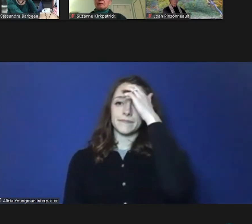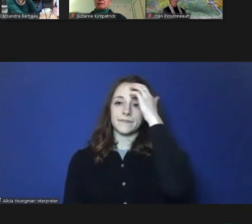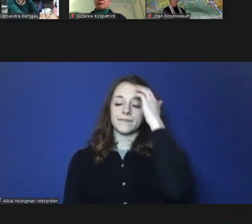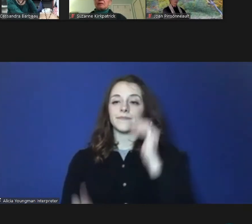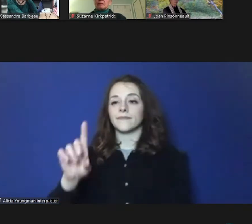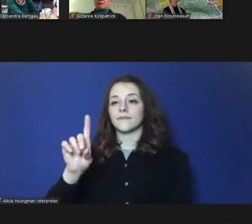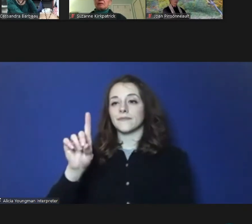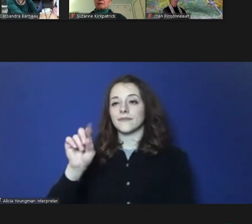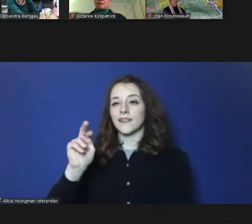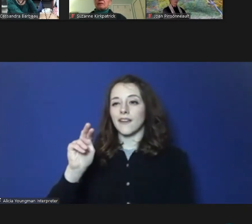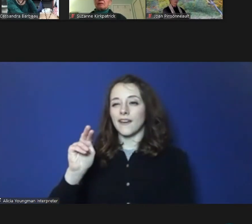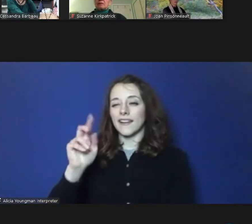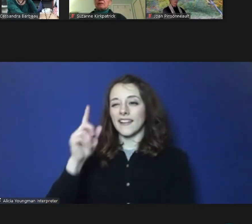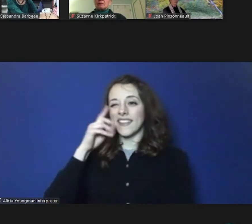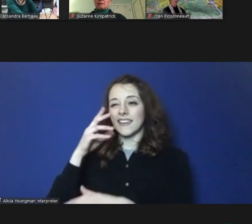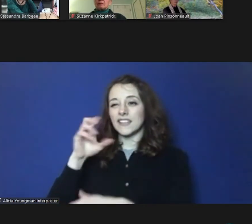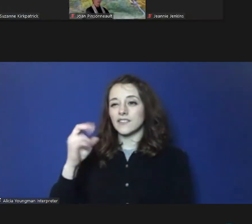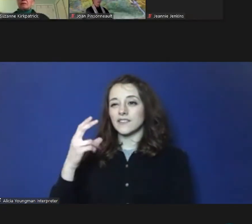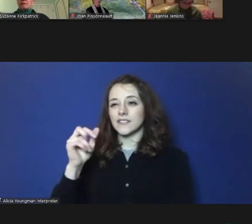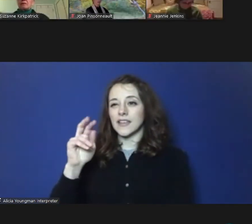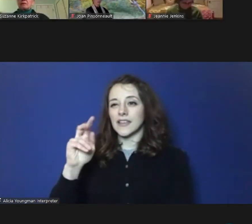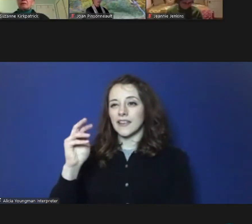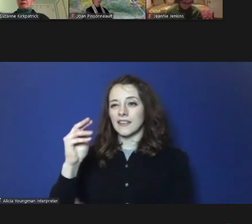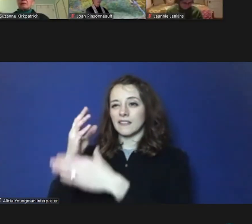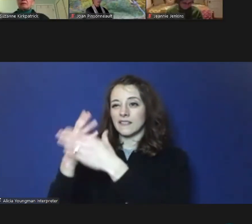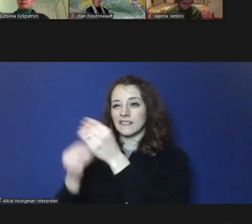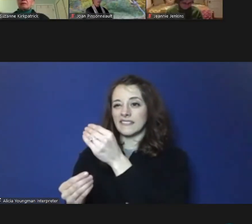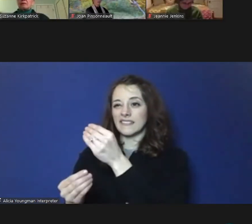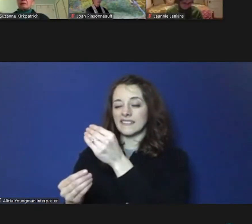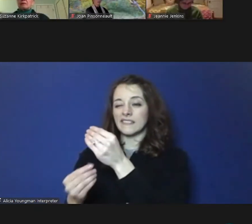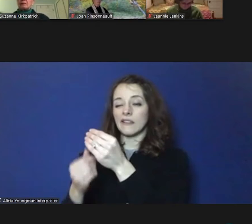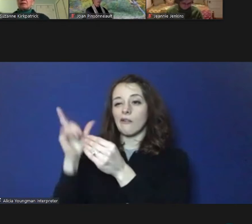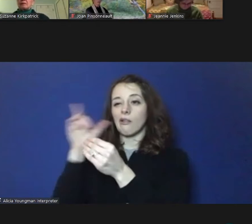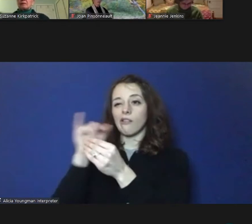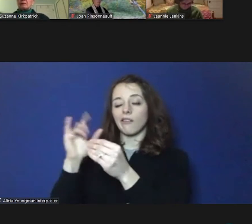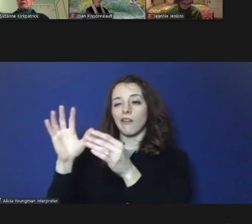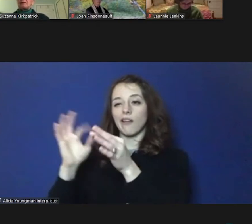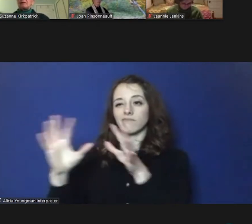Don, I think we lost Shannon for a moment. It looks like the connection dropped,